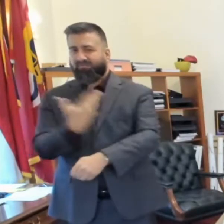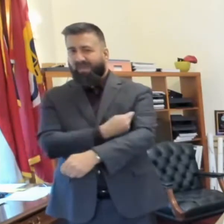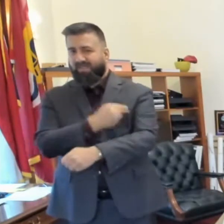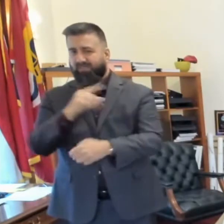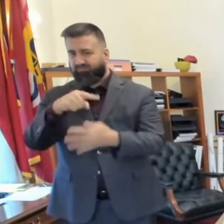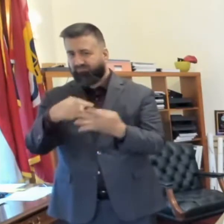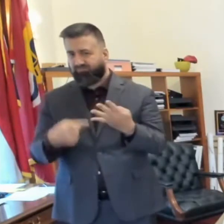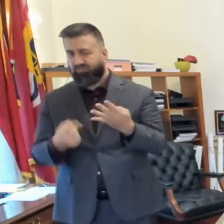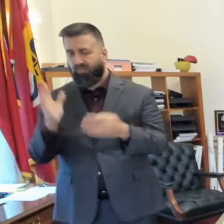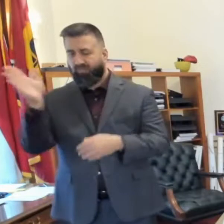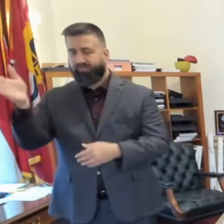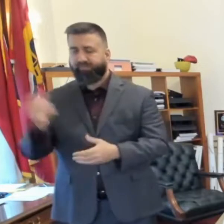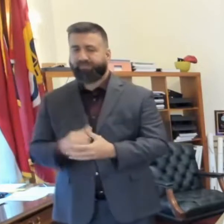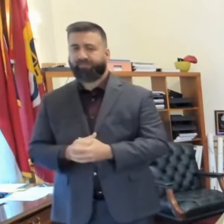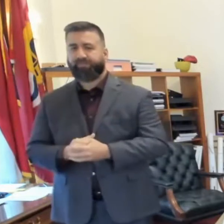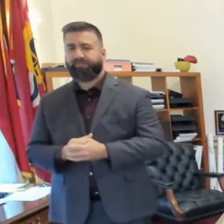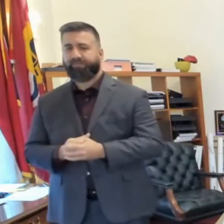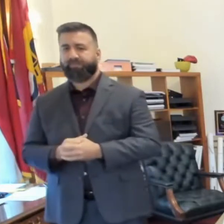These are